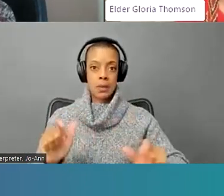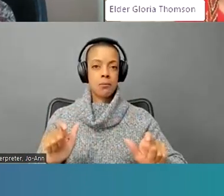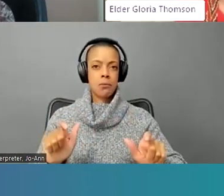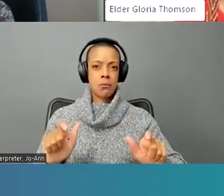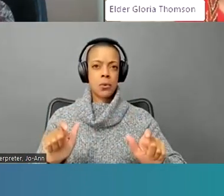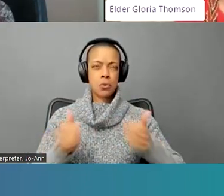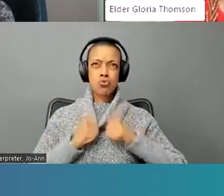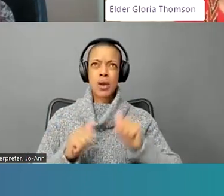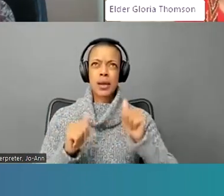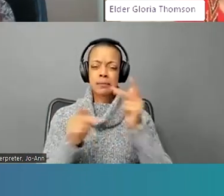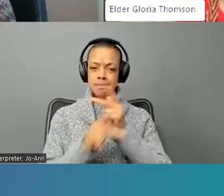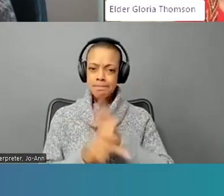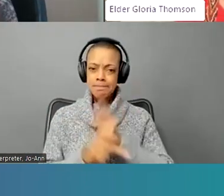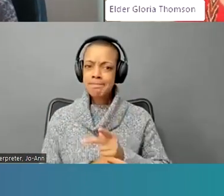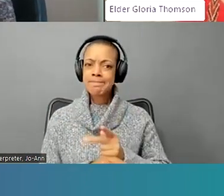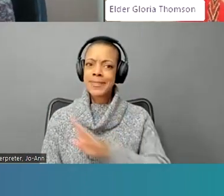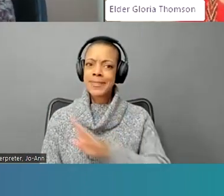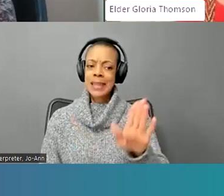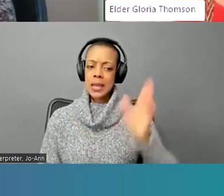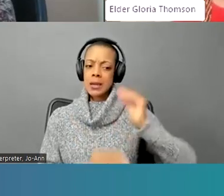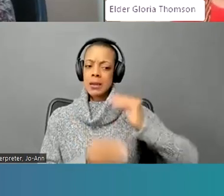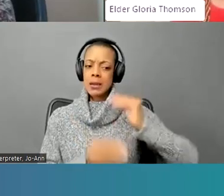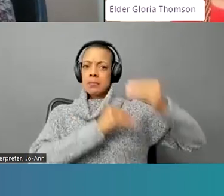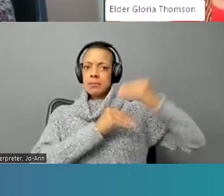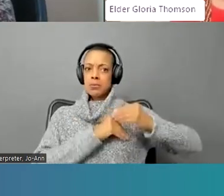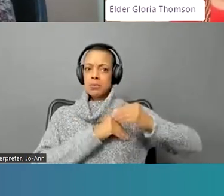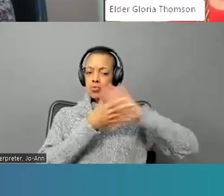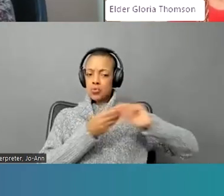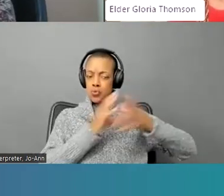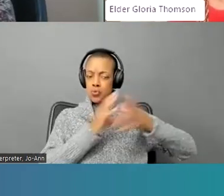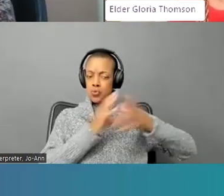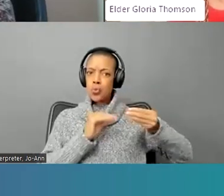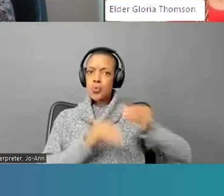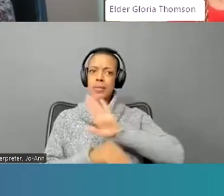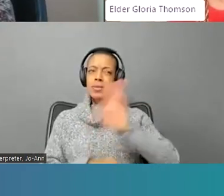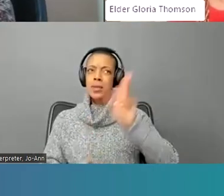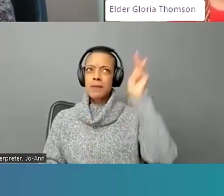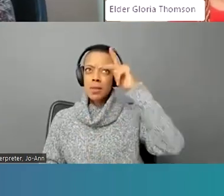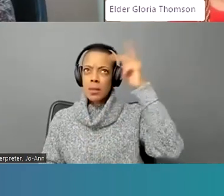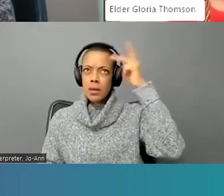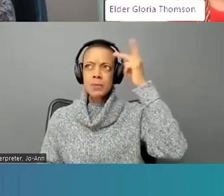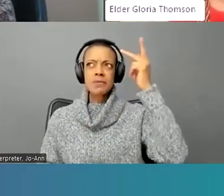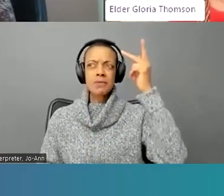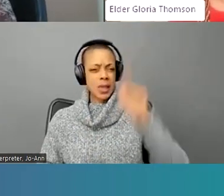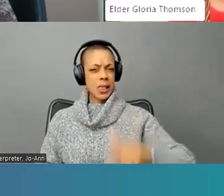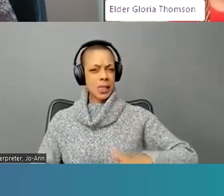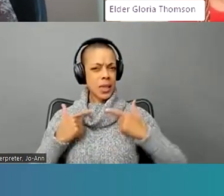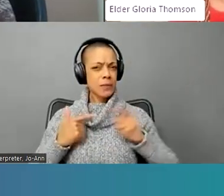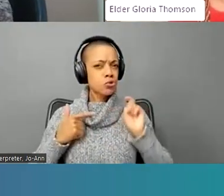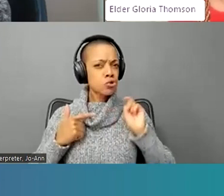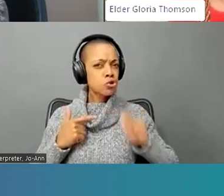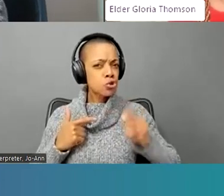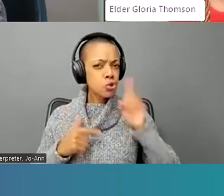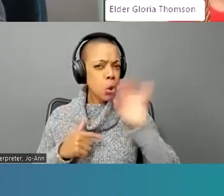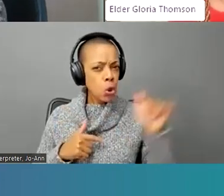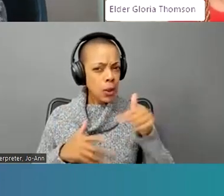to, to understand their philosophy of what life was supposed to be like. Because, if the